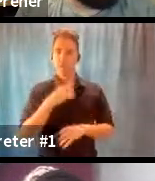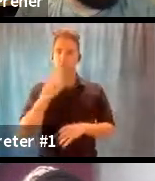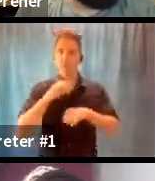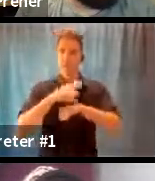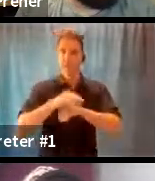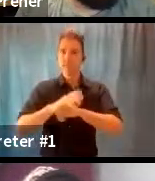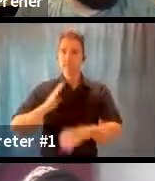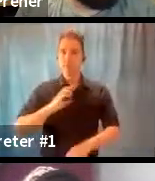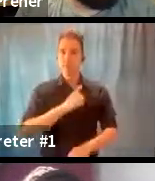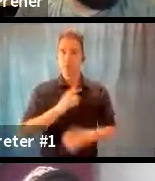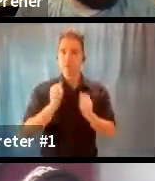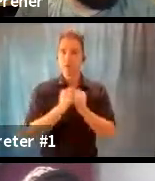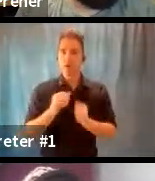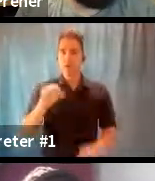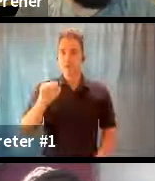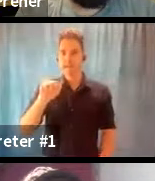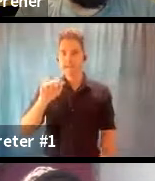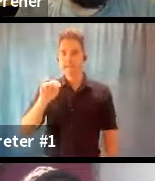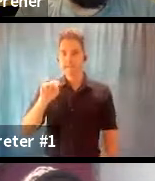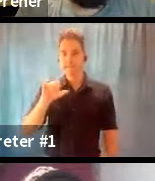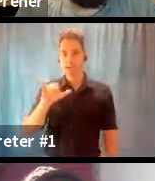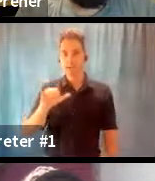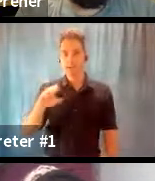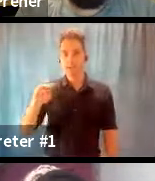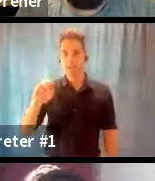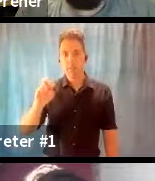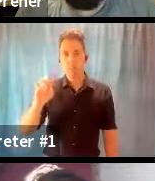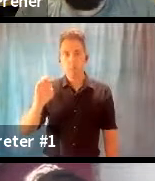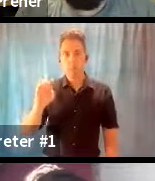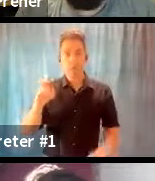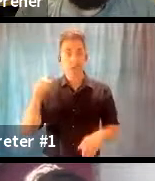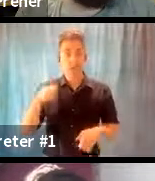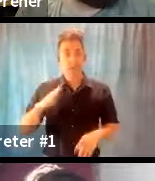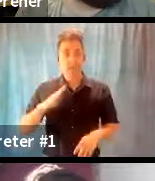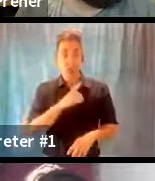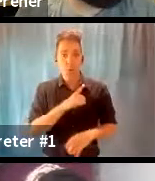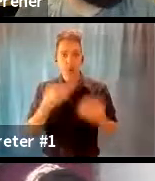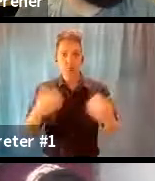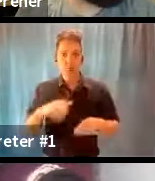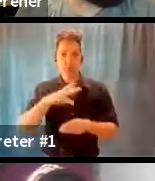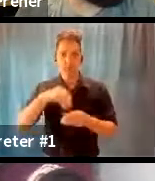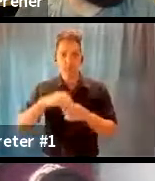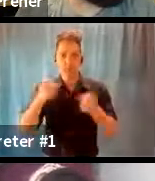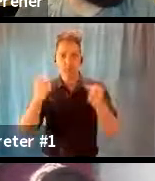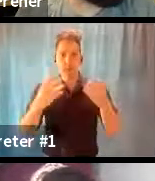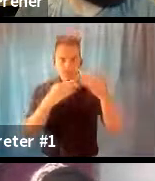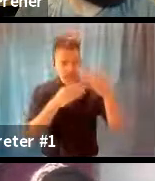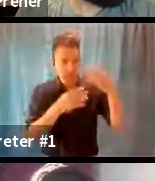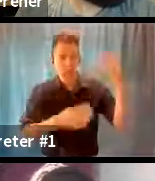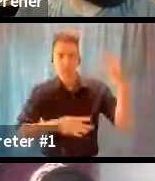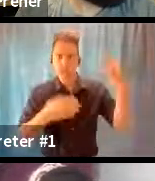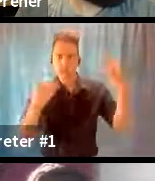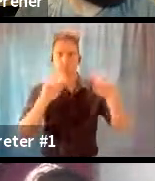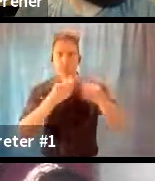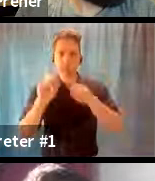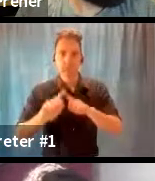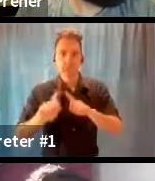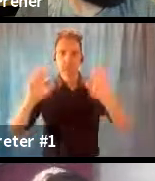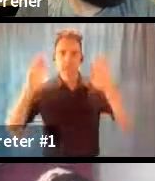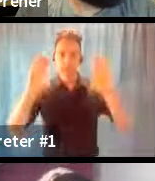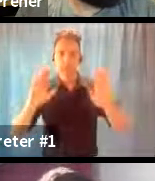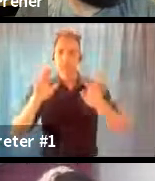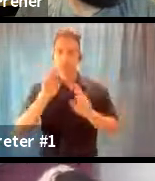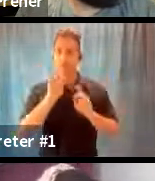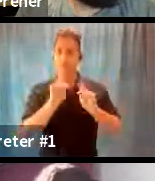Moore. This board is composed of so many outstanding individuals. I look forward to working alongside all of